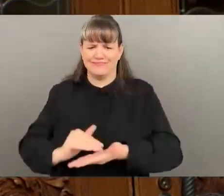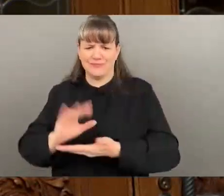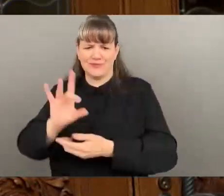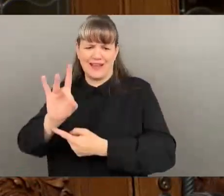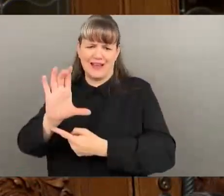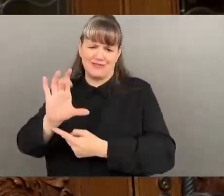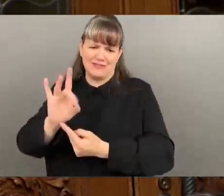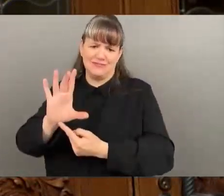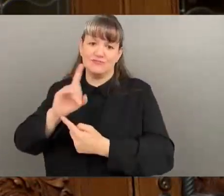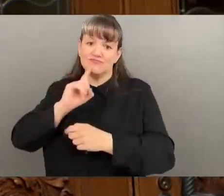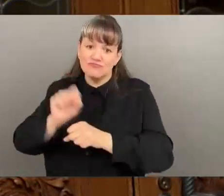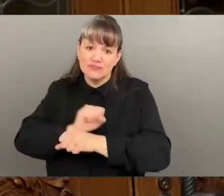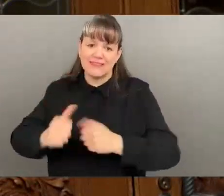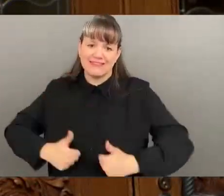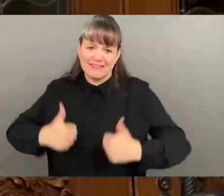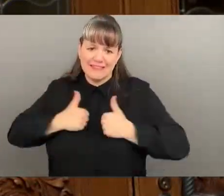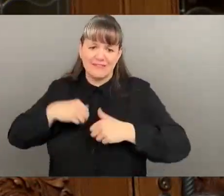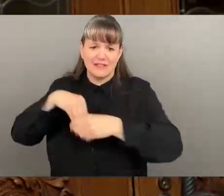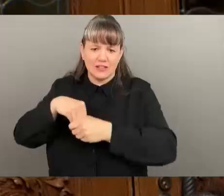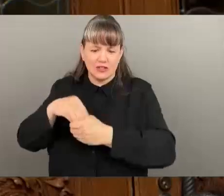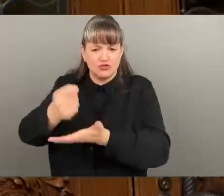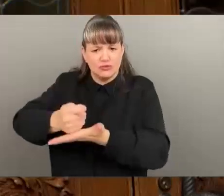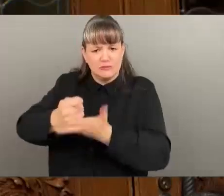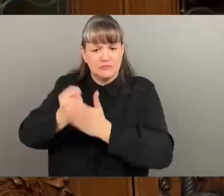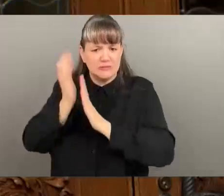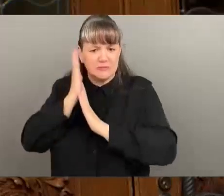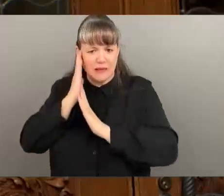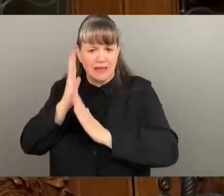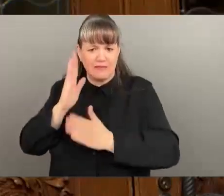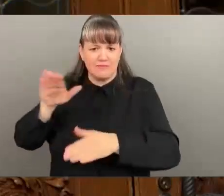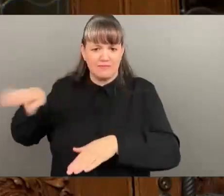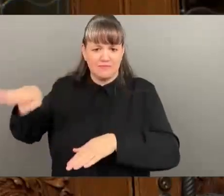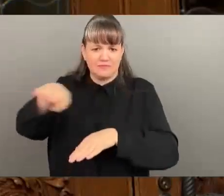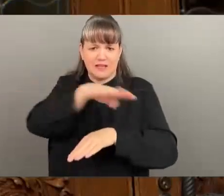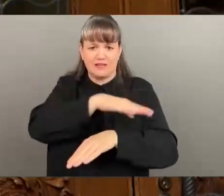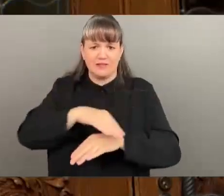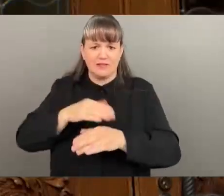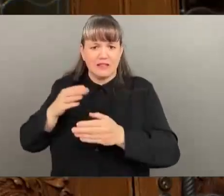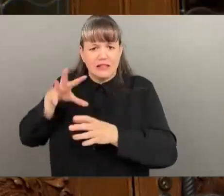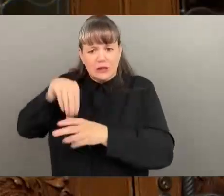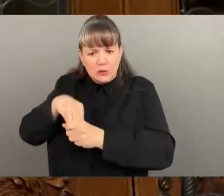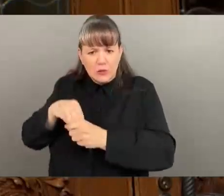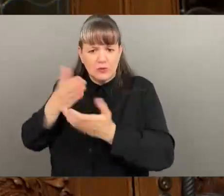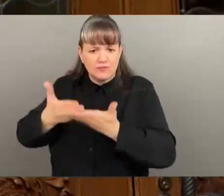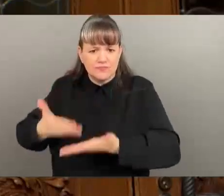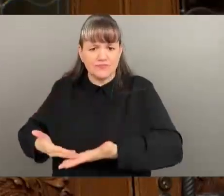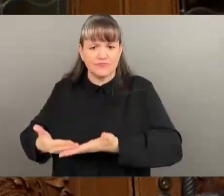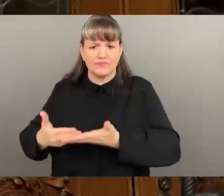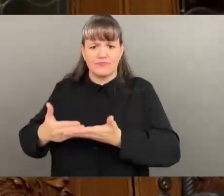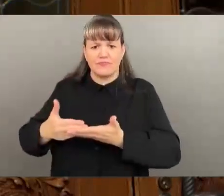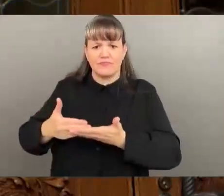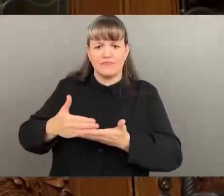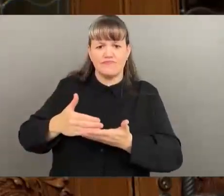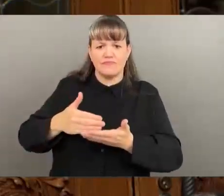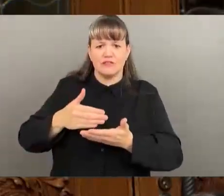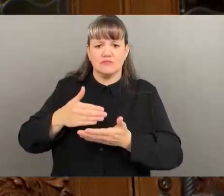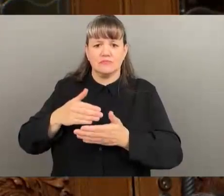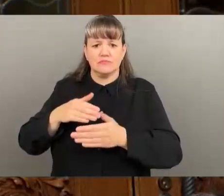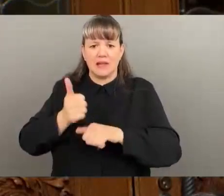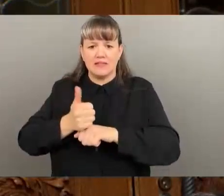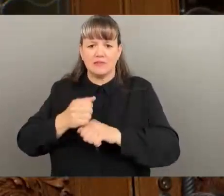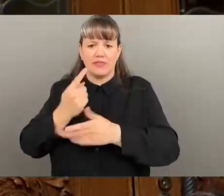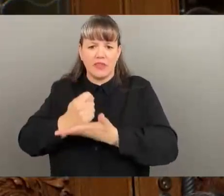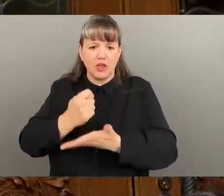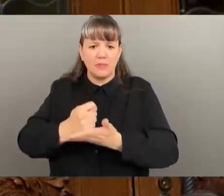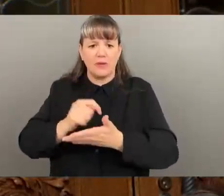oversight. The rest, supported recovery housing, with no mandatory medical treatment required. To the minister, why is